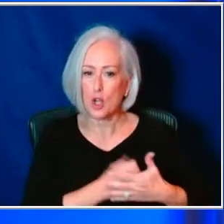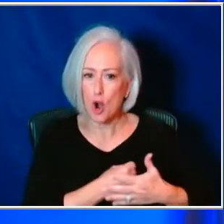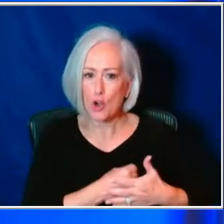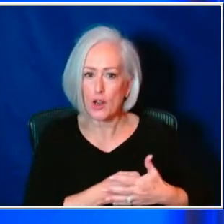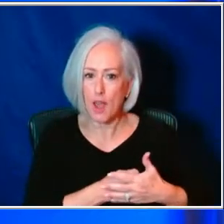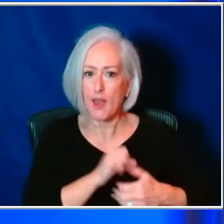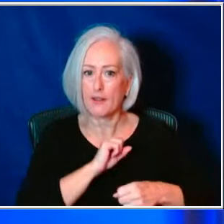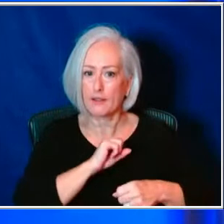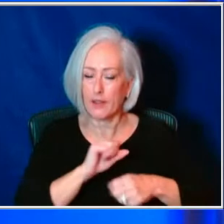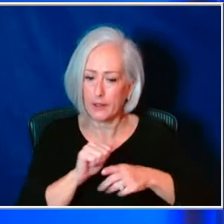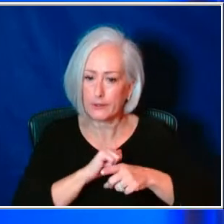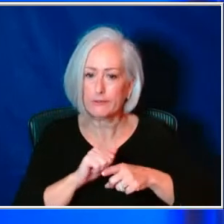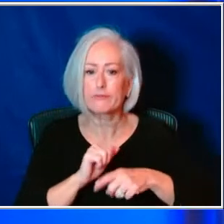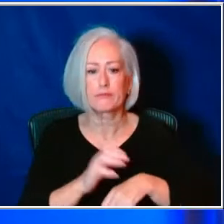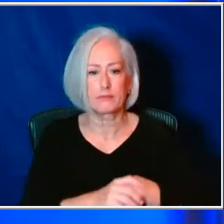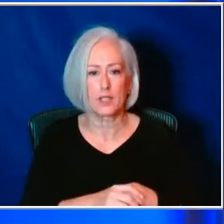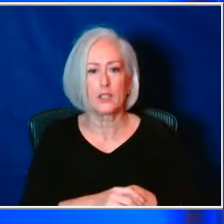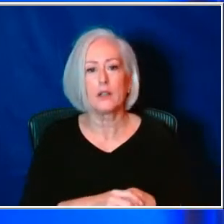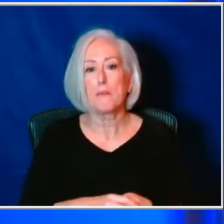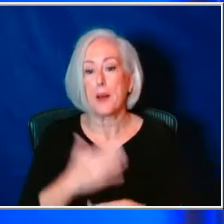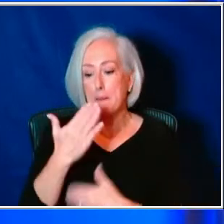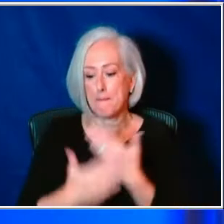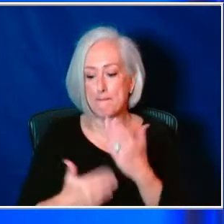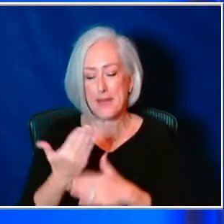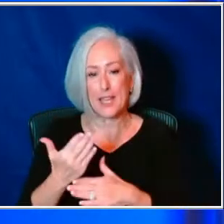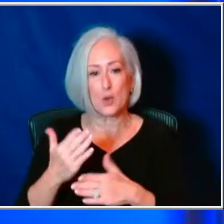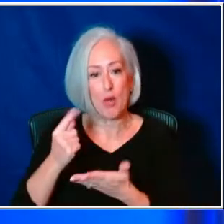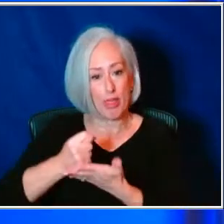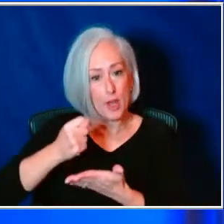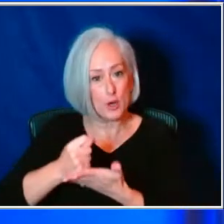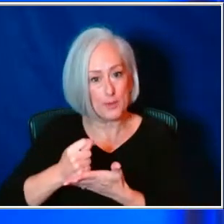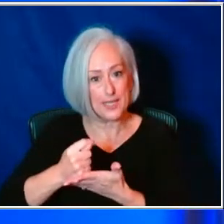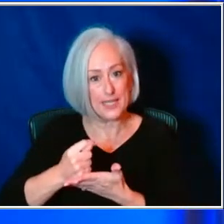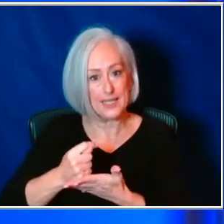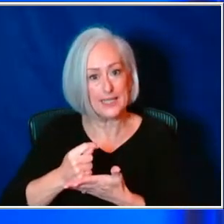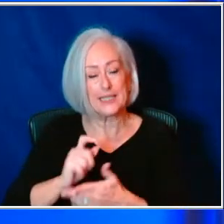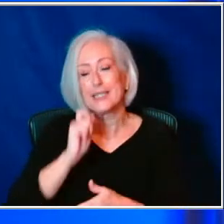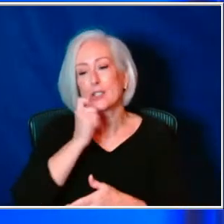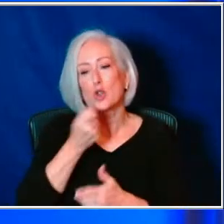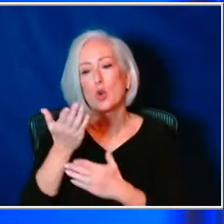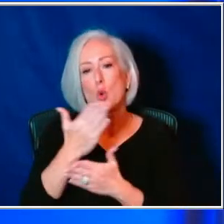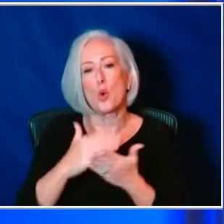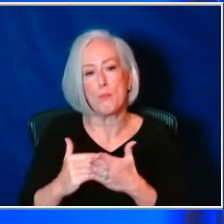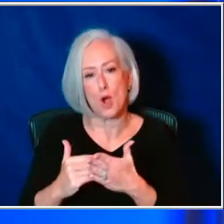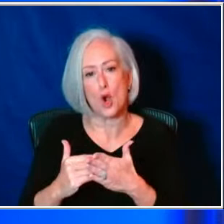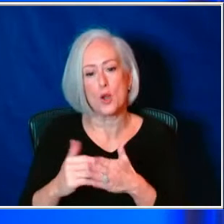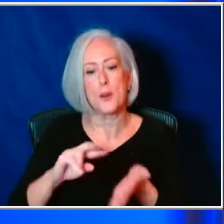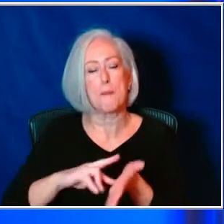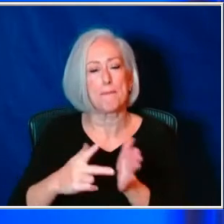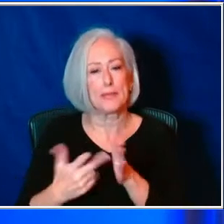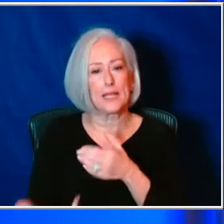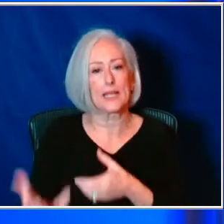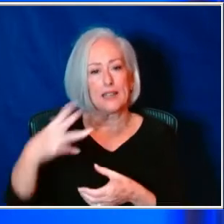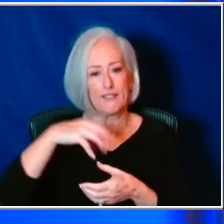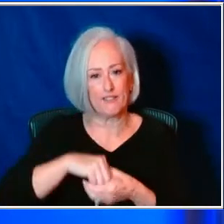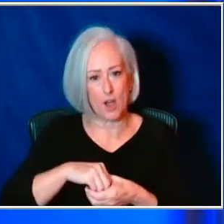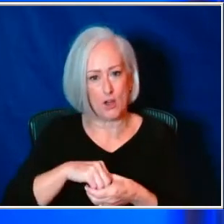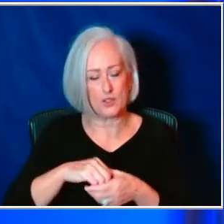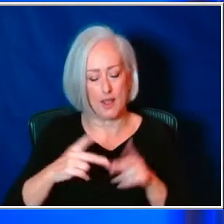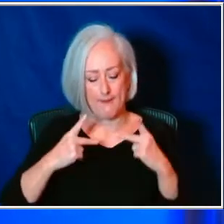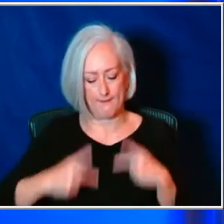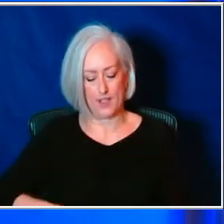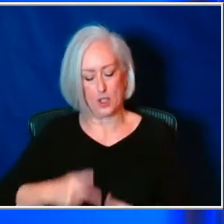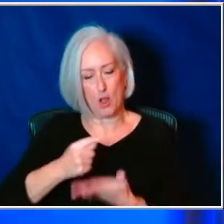manual therapy is a really neat portion of that arm in that it involves the role of a physical therapist or